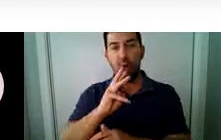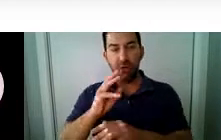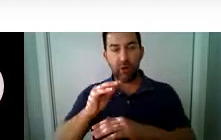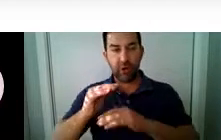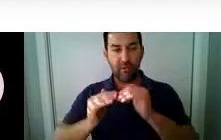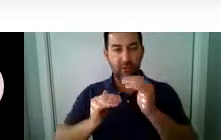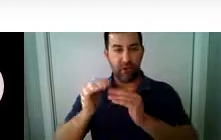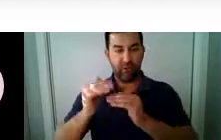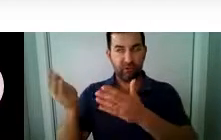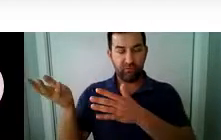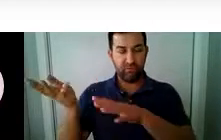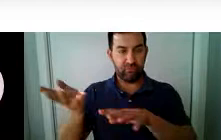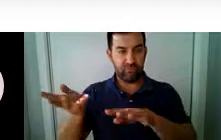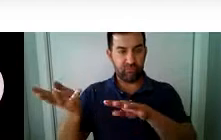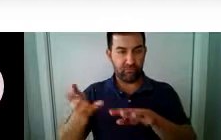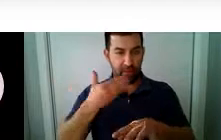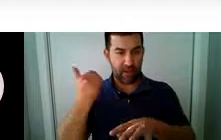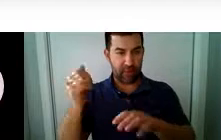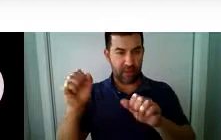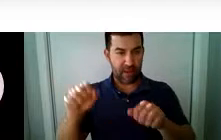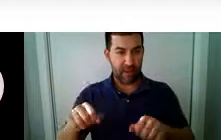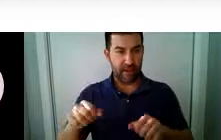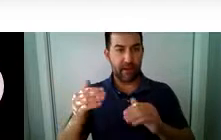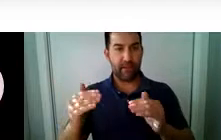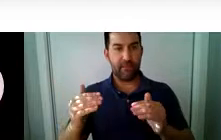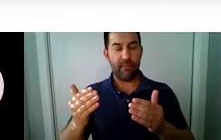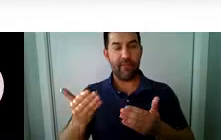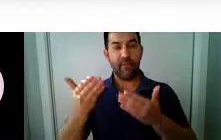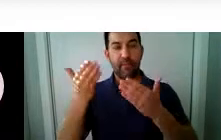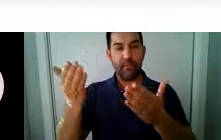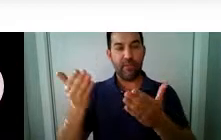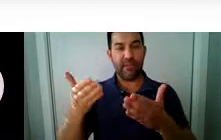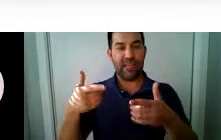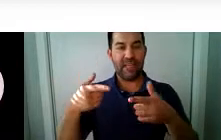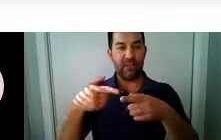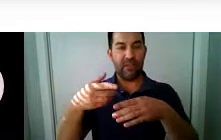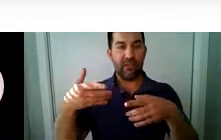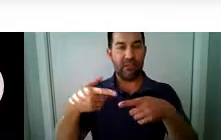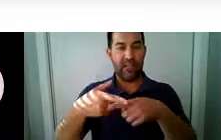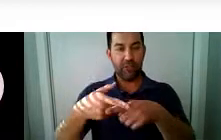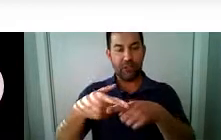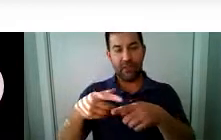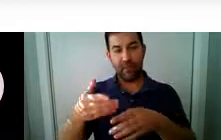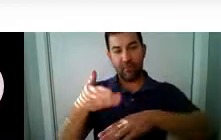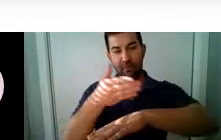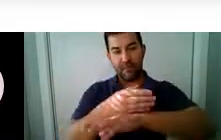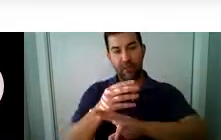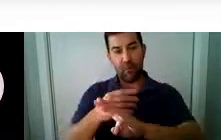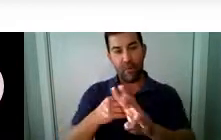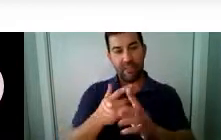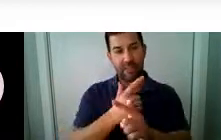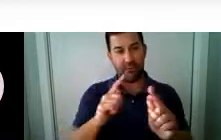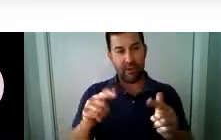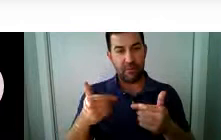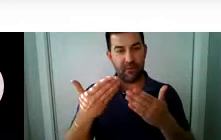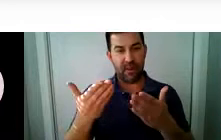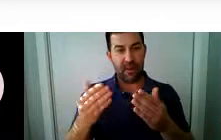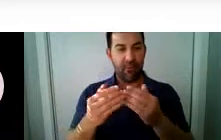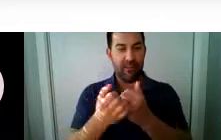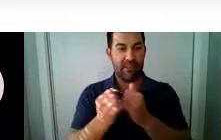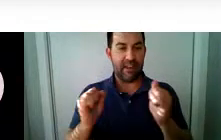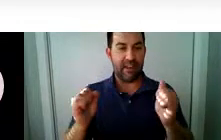site. And then also proposed are some intersection improvements at West Liberty that would also provide safer